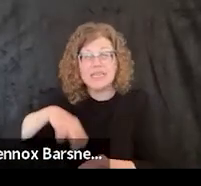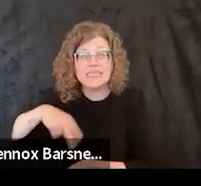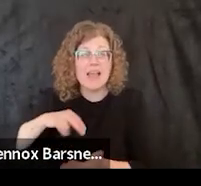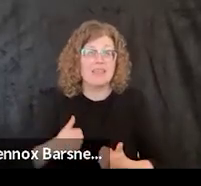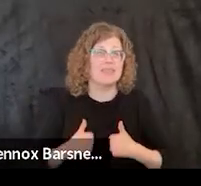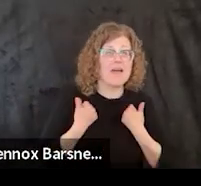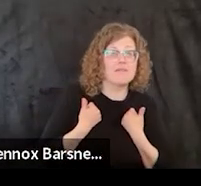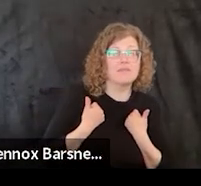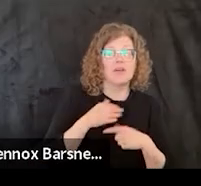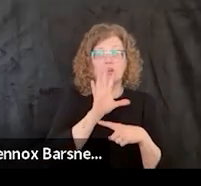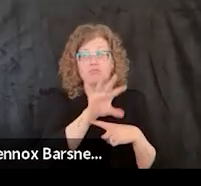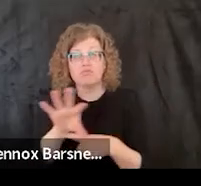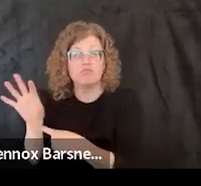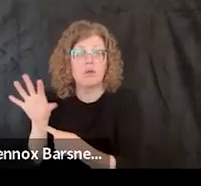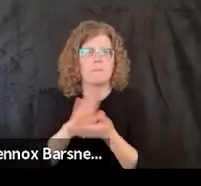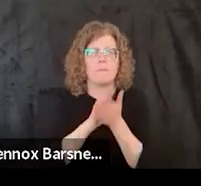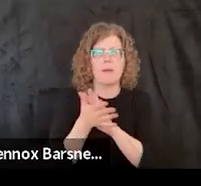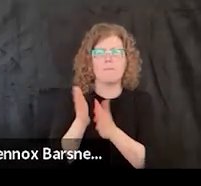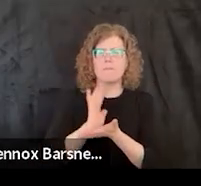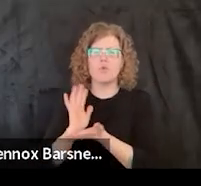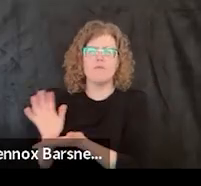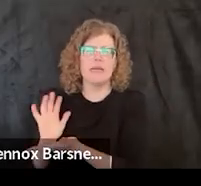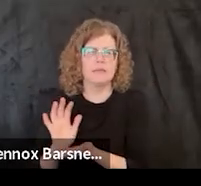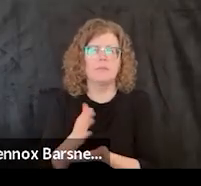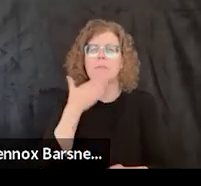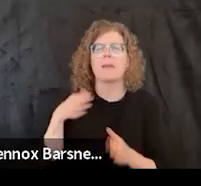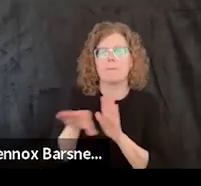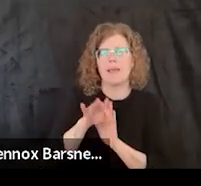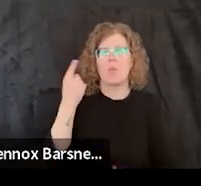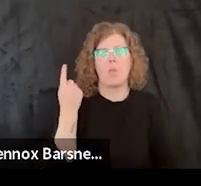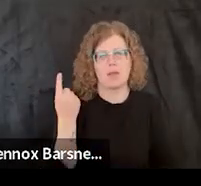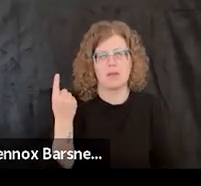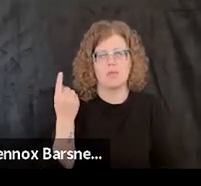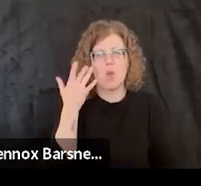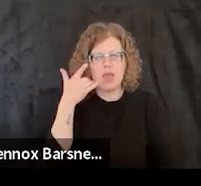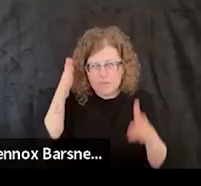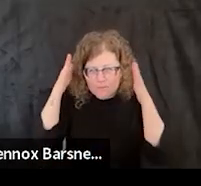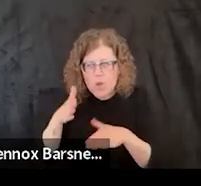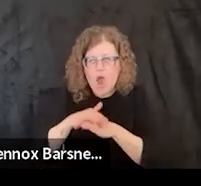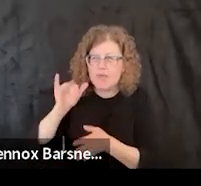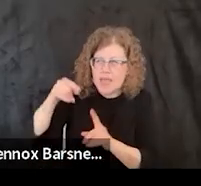select stream 1 to ensure there are performance perspectives on the committee.